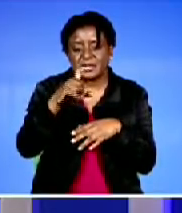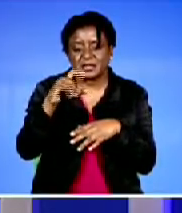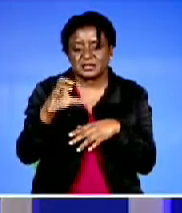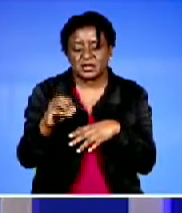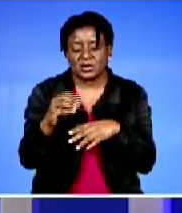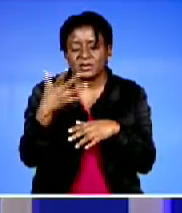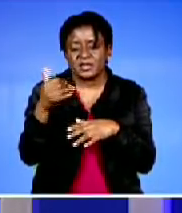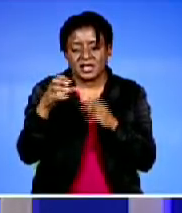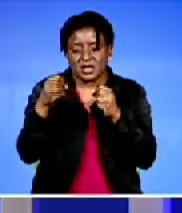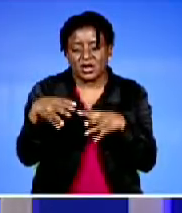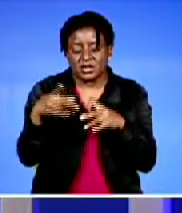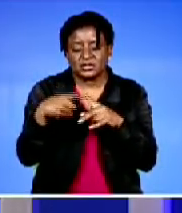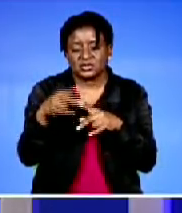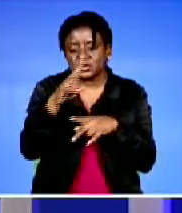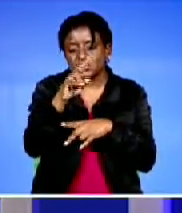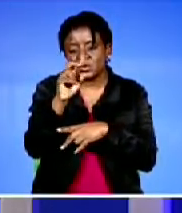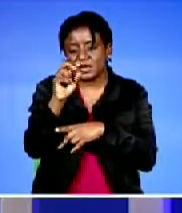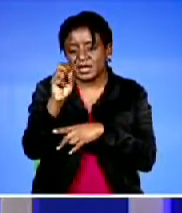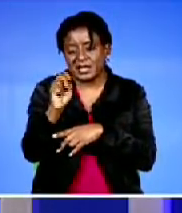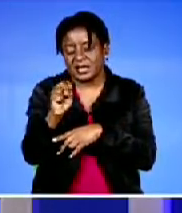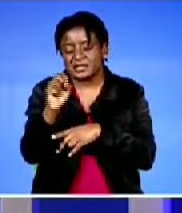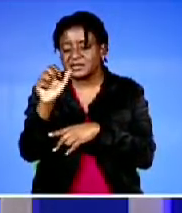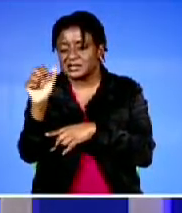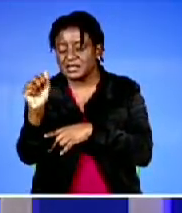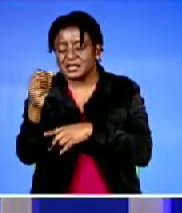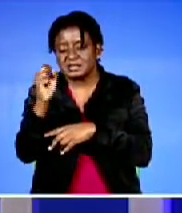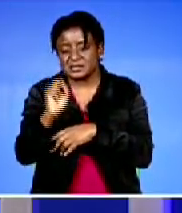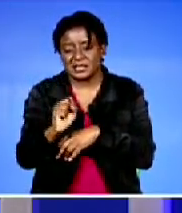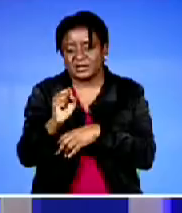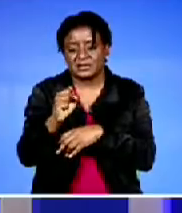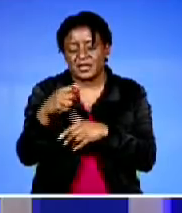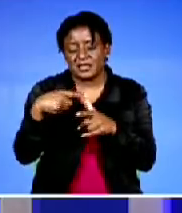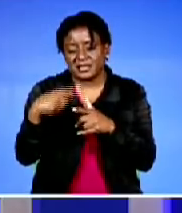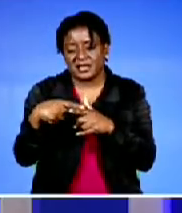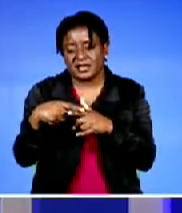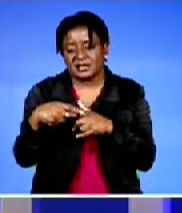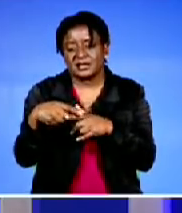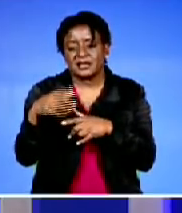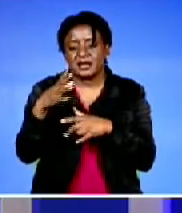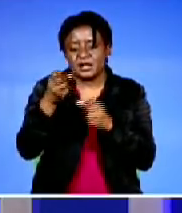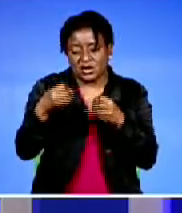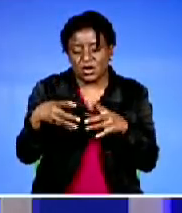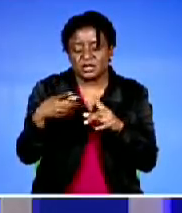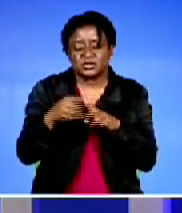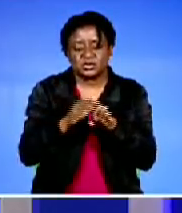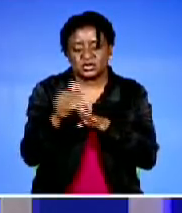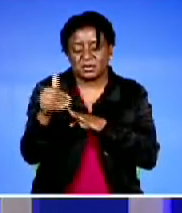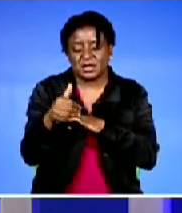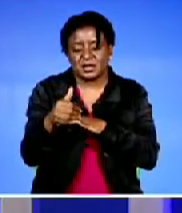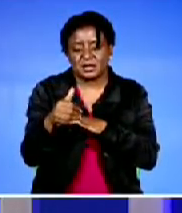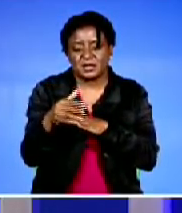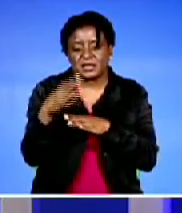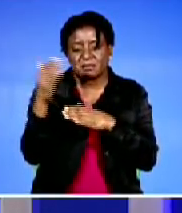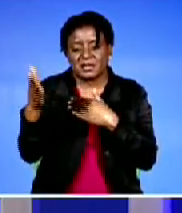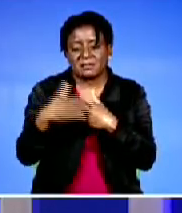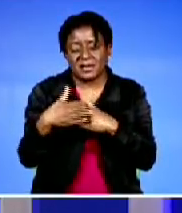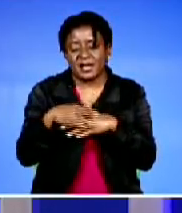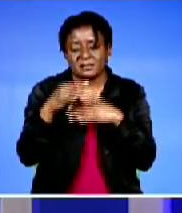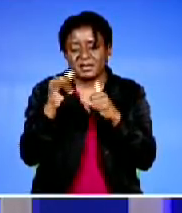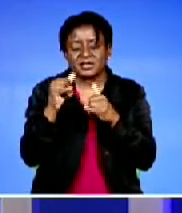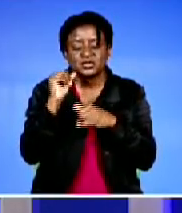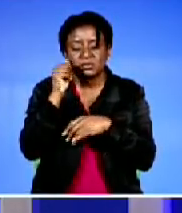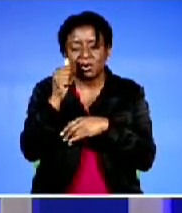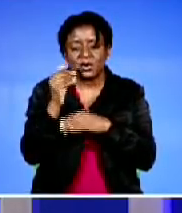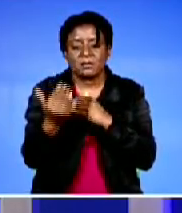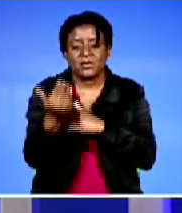their opener to USA South. They followed that up with a 29-15 loss to Jamaica. The 242 will be back on the pitch tomorrow morning against